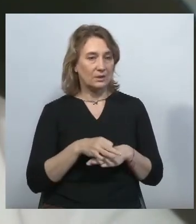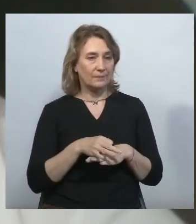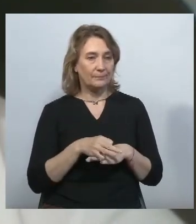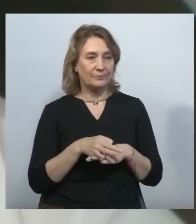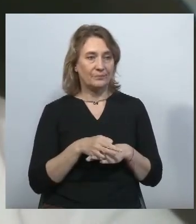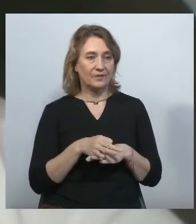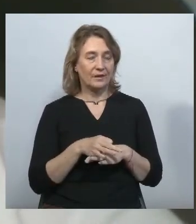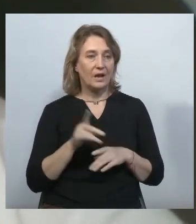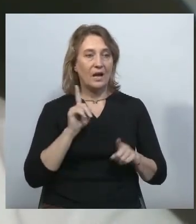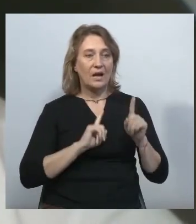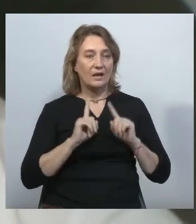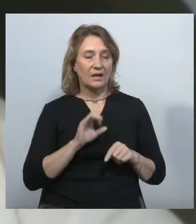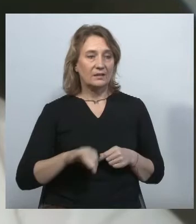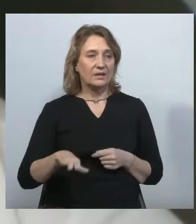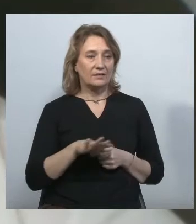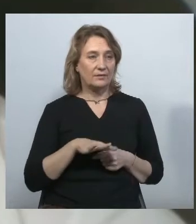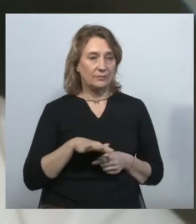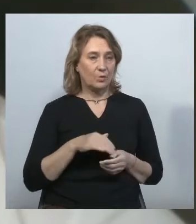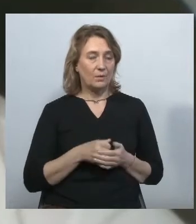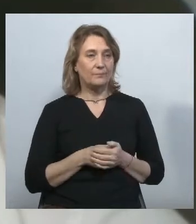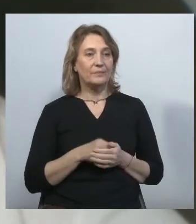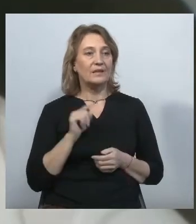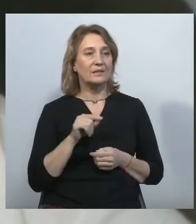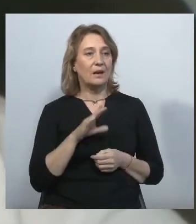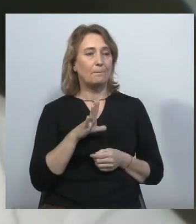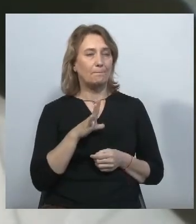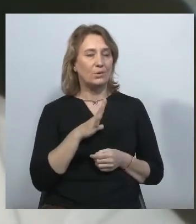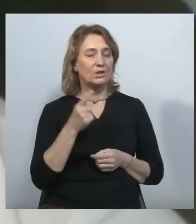was held by the Council of Europe.